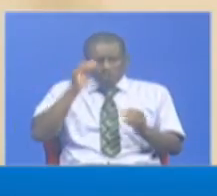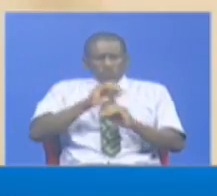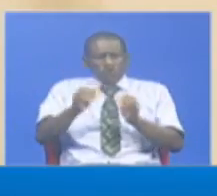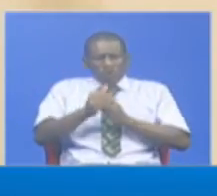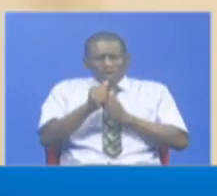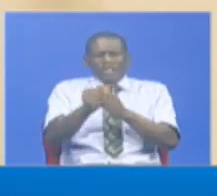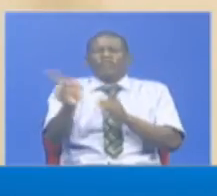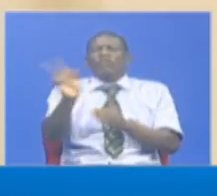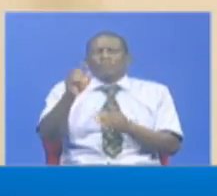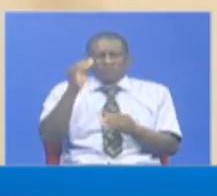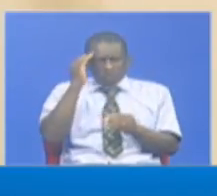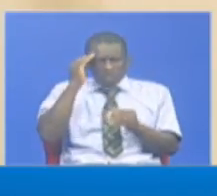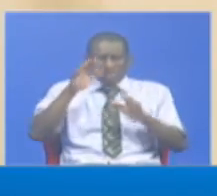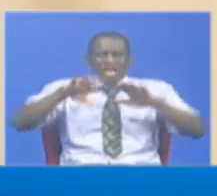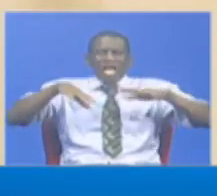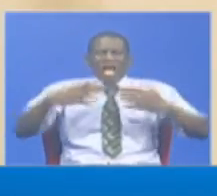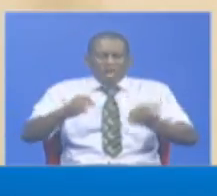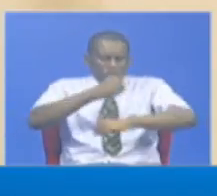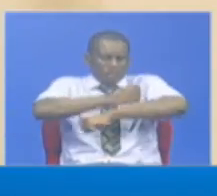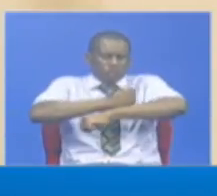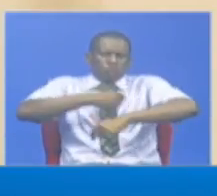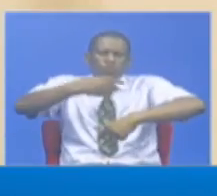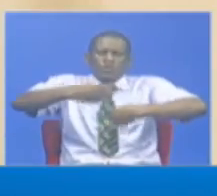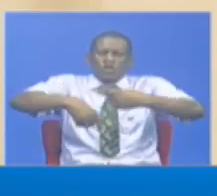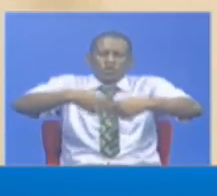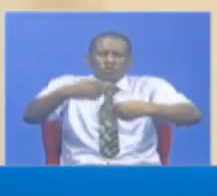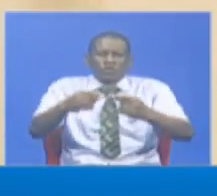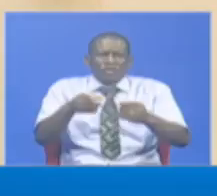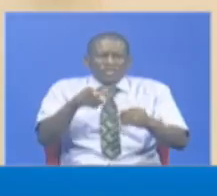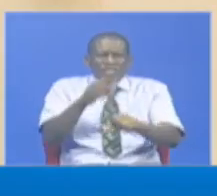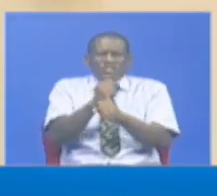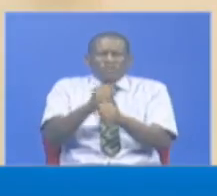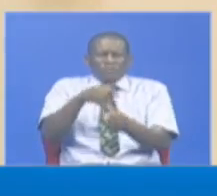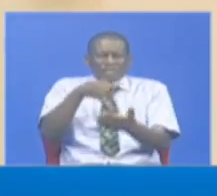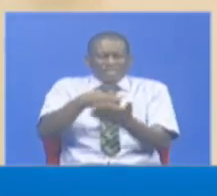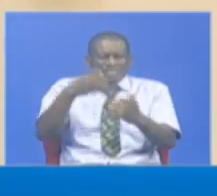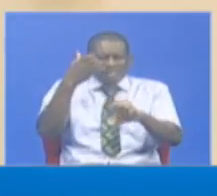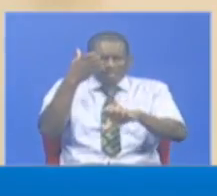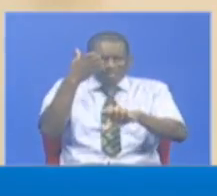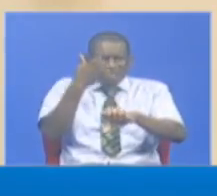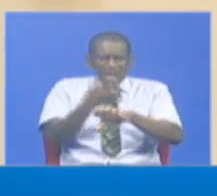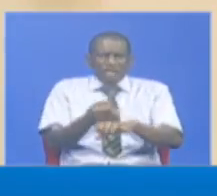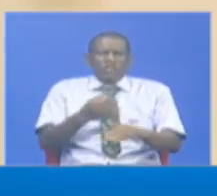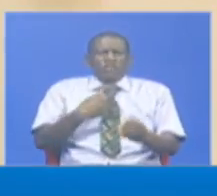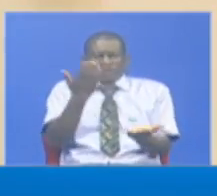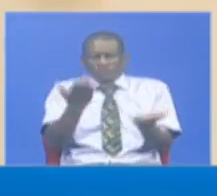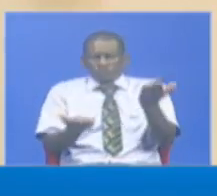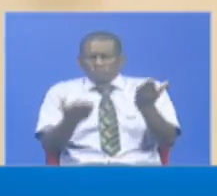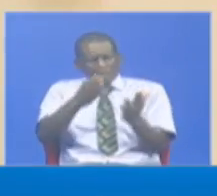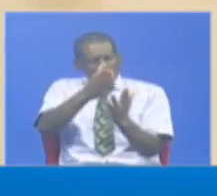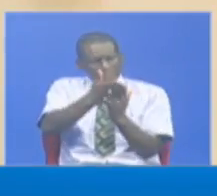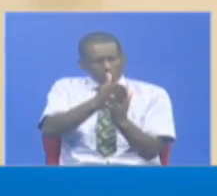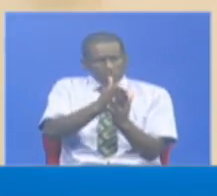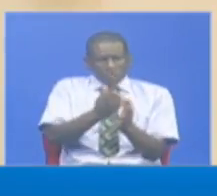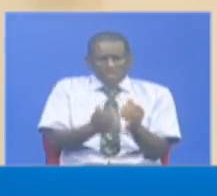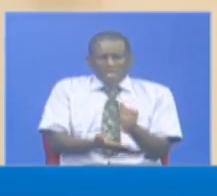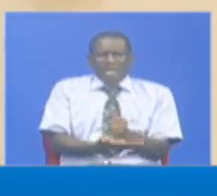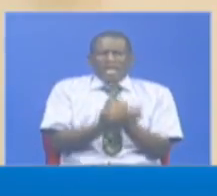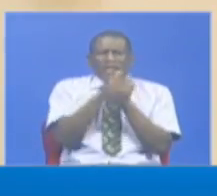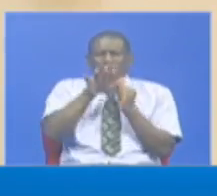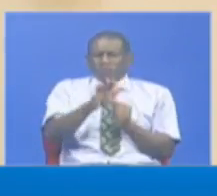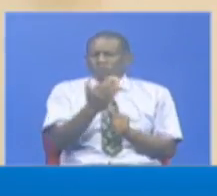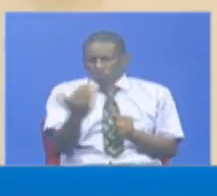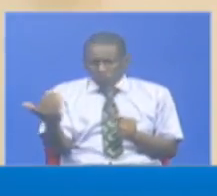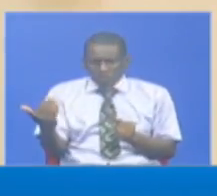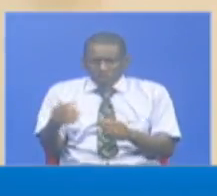of Education on how schooling will proceed has made it difficult. You have to balance between helping your children